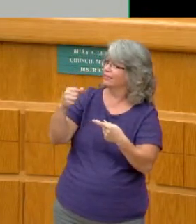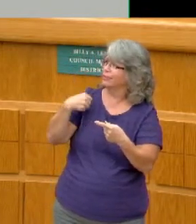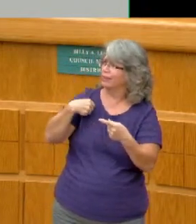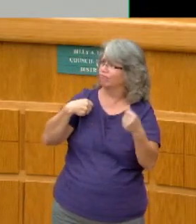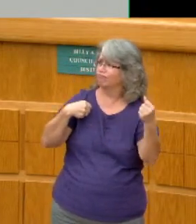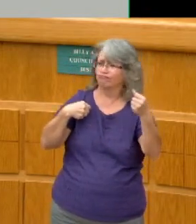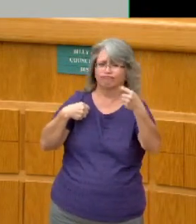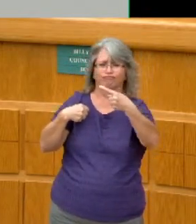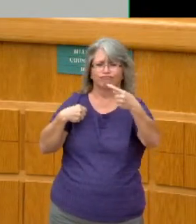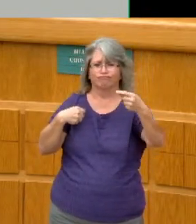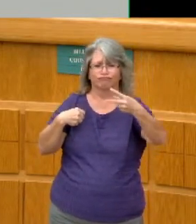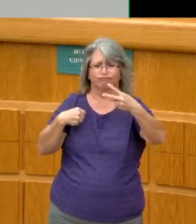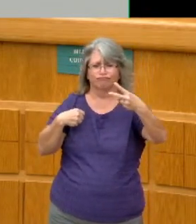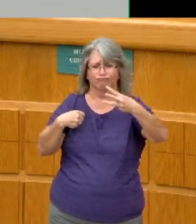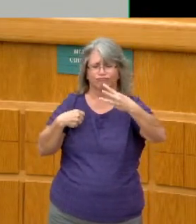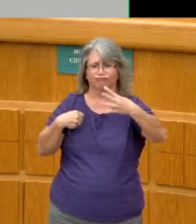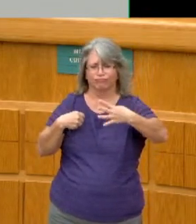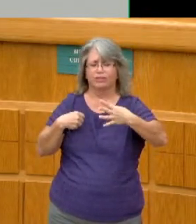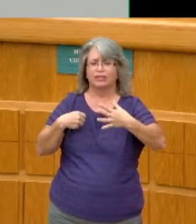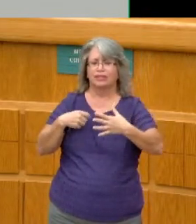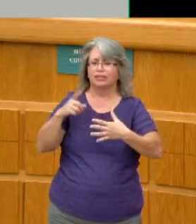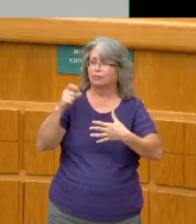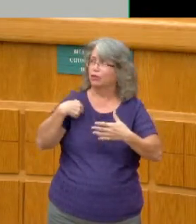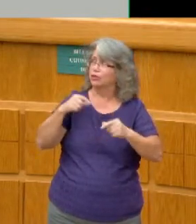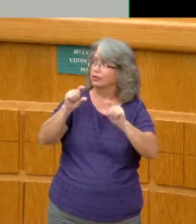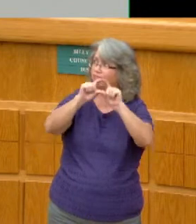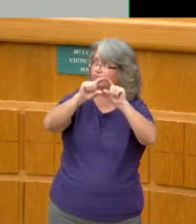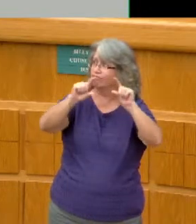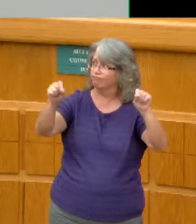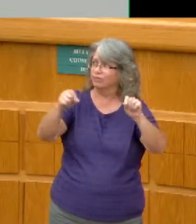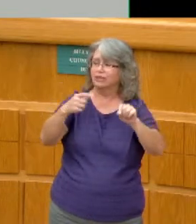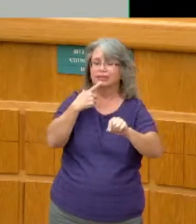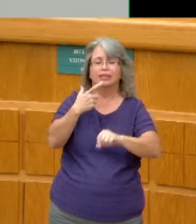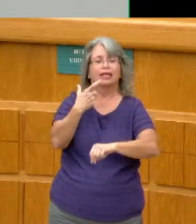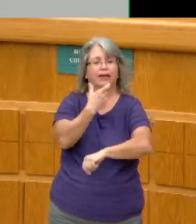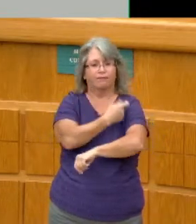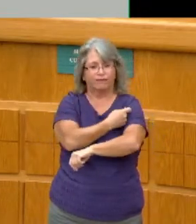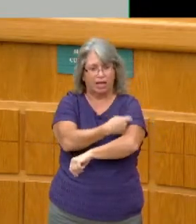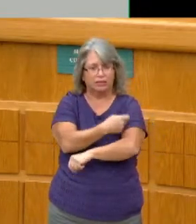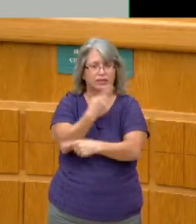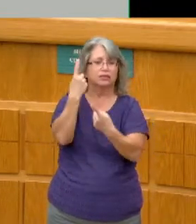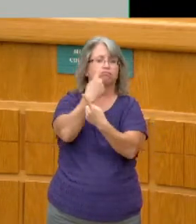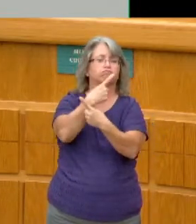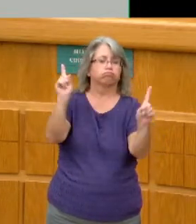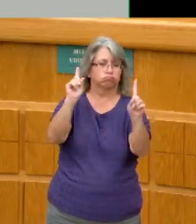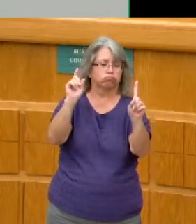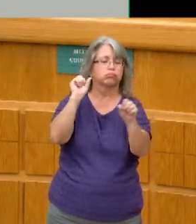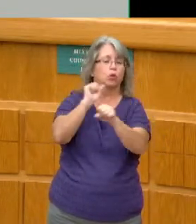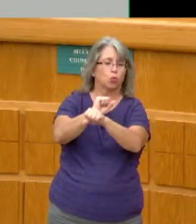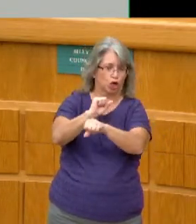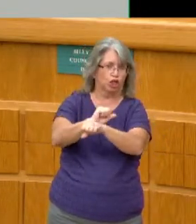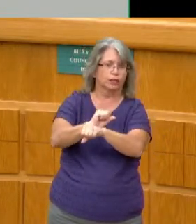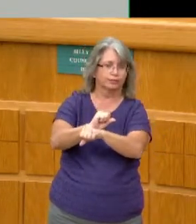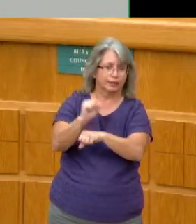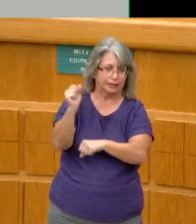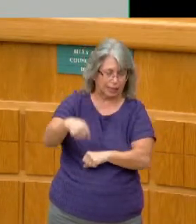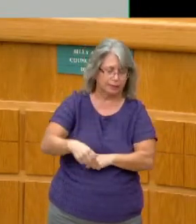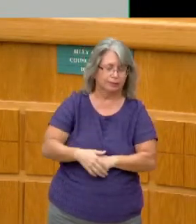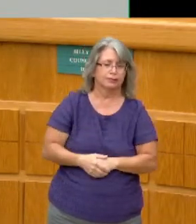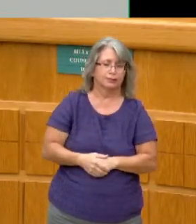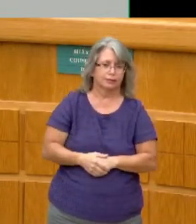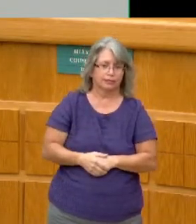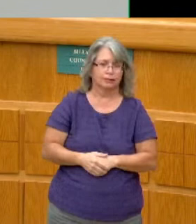disappeared. It was supposed to be the vaccines work. And I think that this showed it. Imagine if we